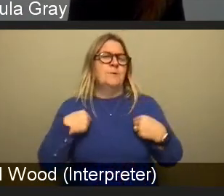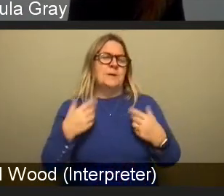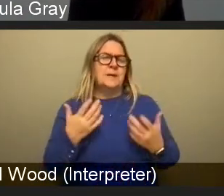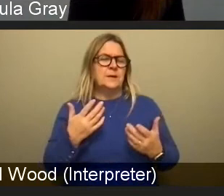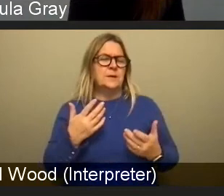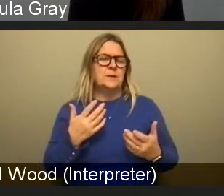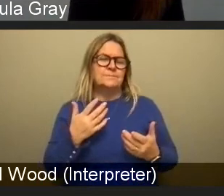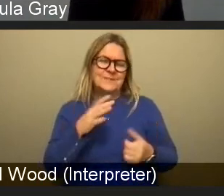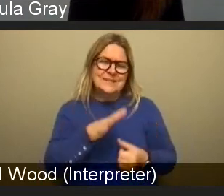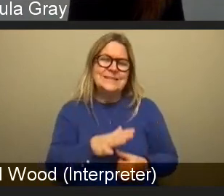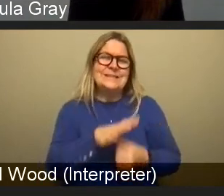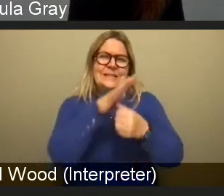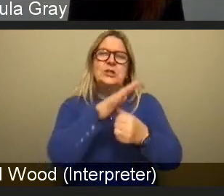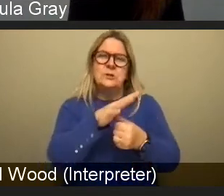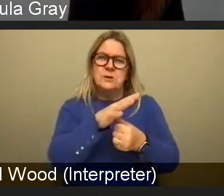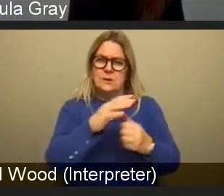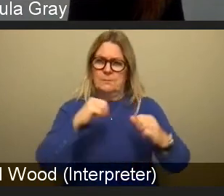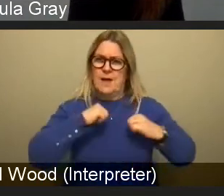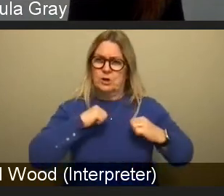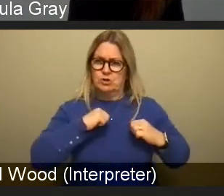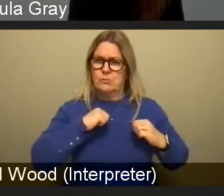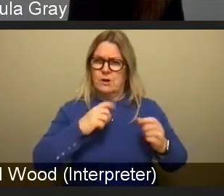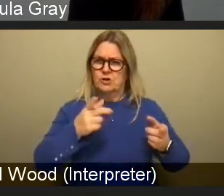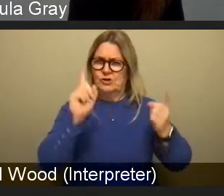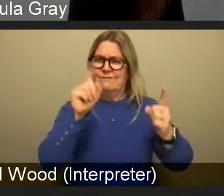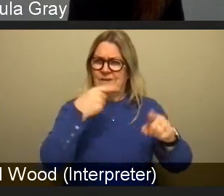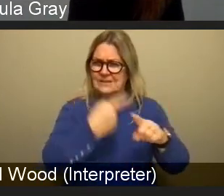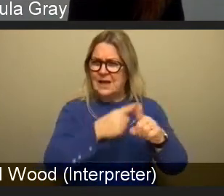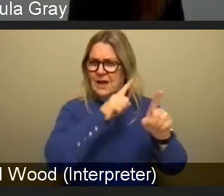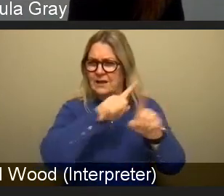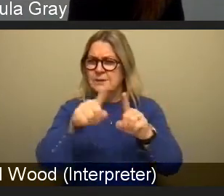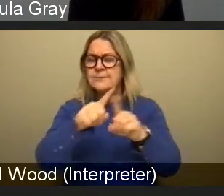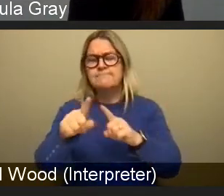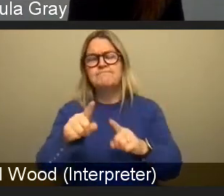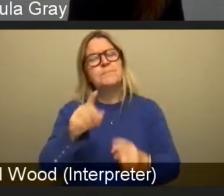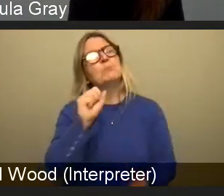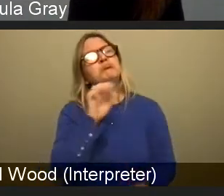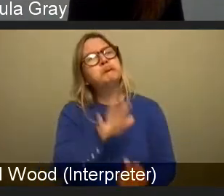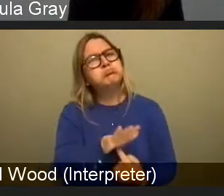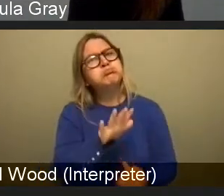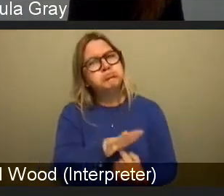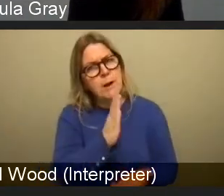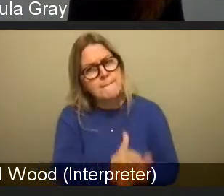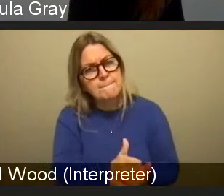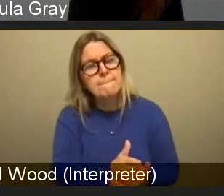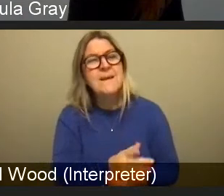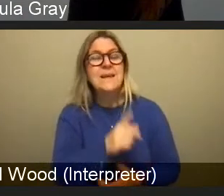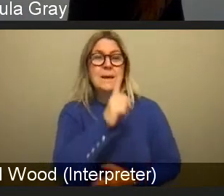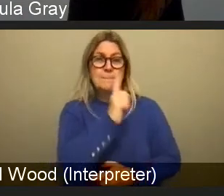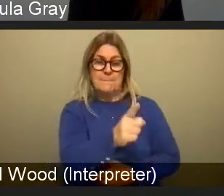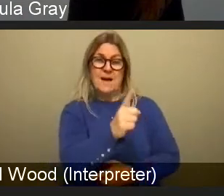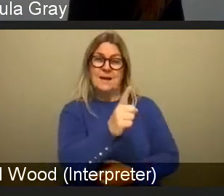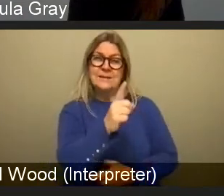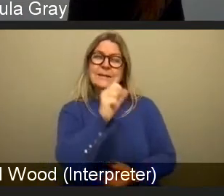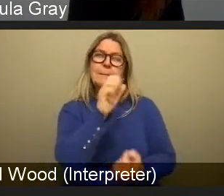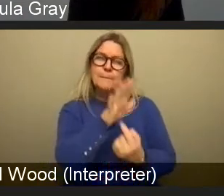but actually I think the most important thing is what you talked about, is how that filters down to actual changes in practice,